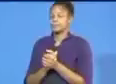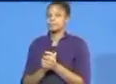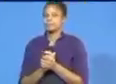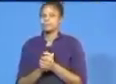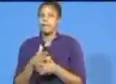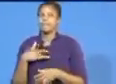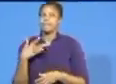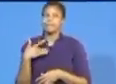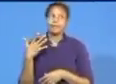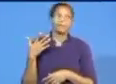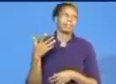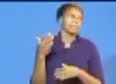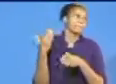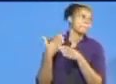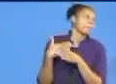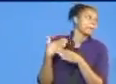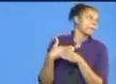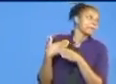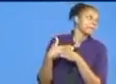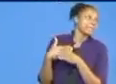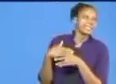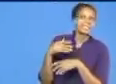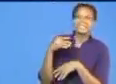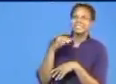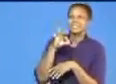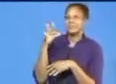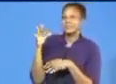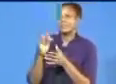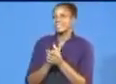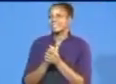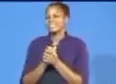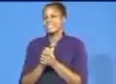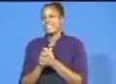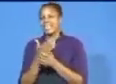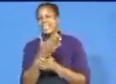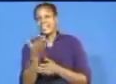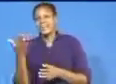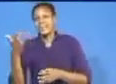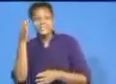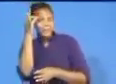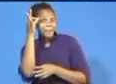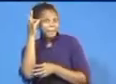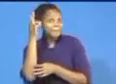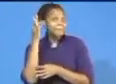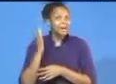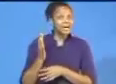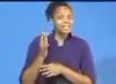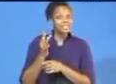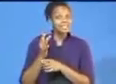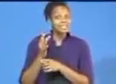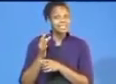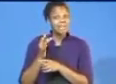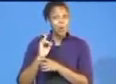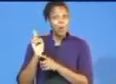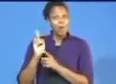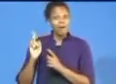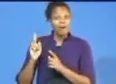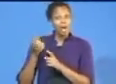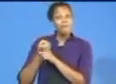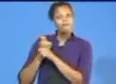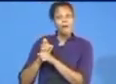I feel a mischievous spirit coming on me. There's a pastor where I come from. There's